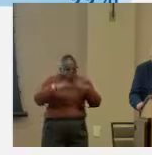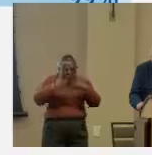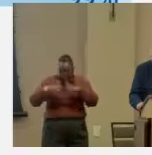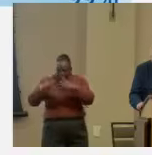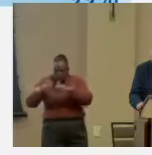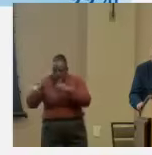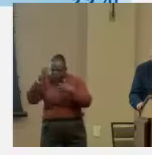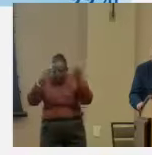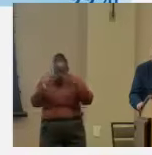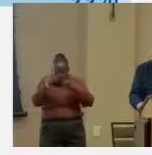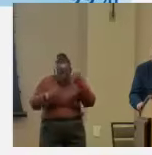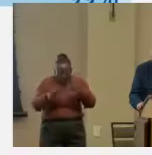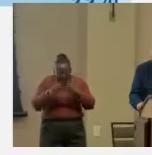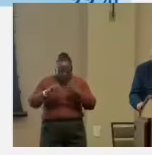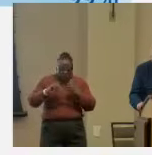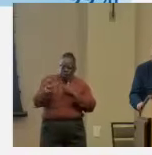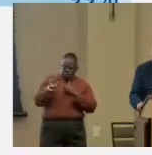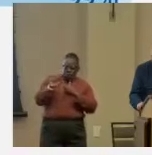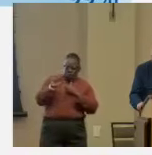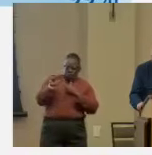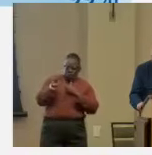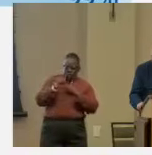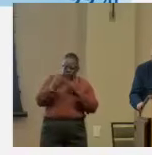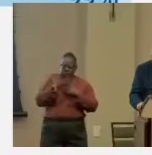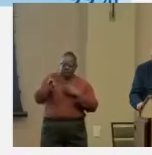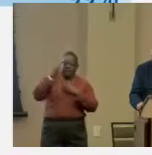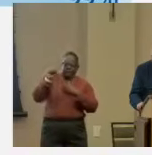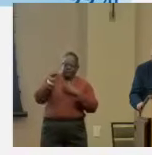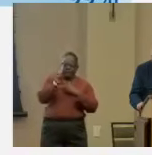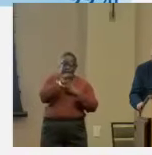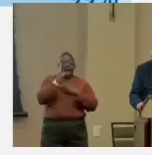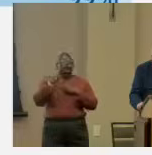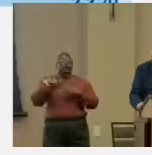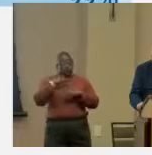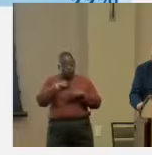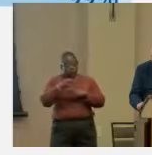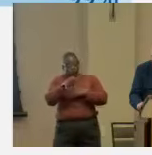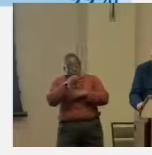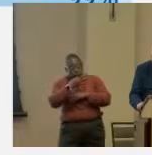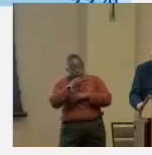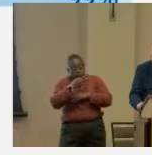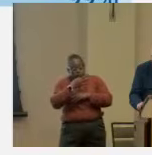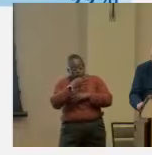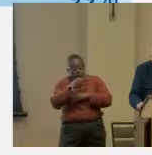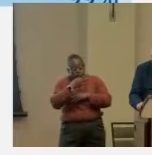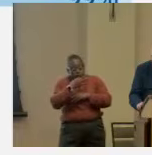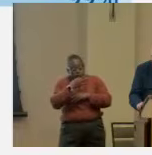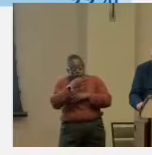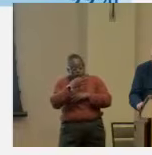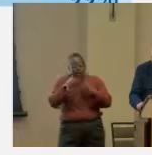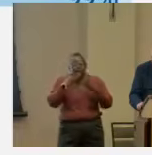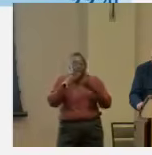breakdown products to try to figure out which the best one are, and we will very soon have very, very